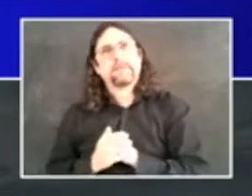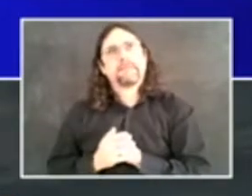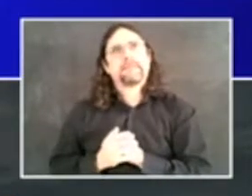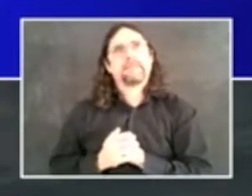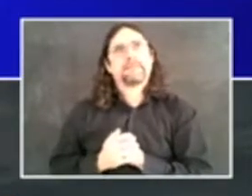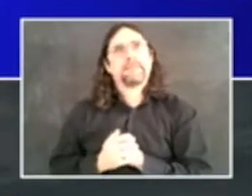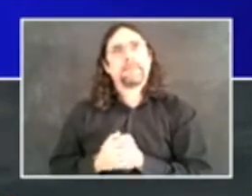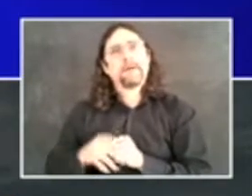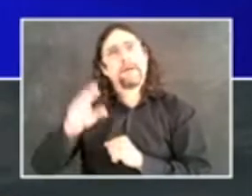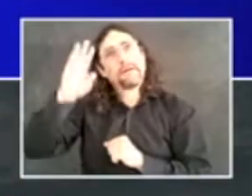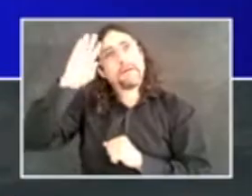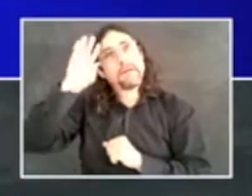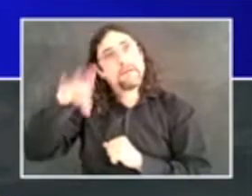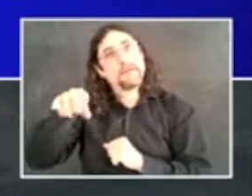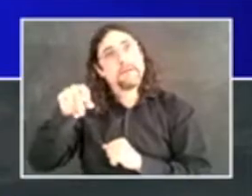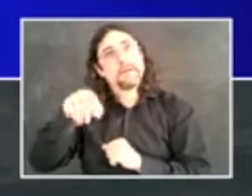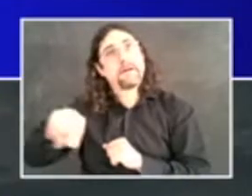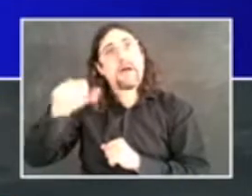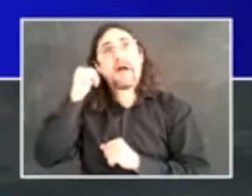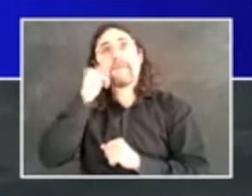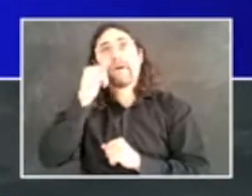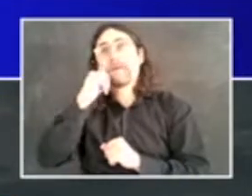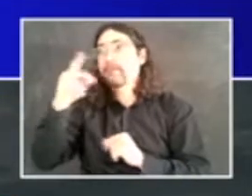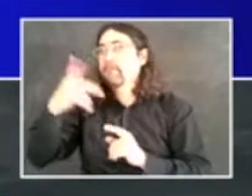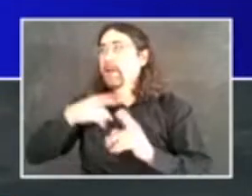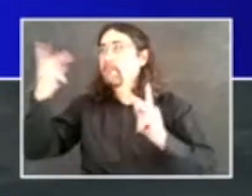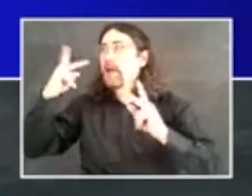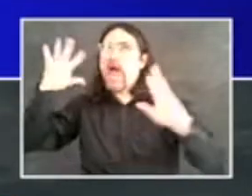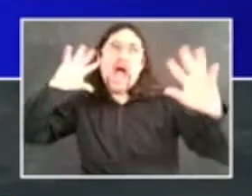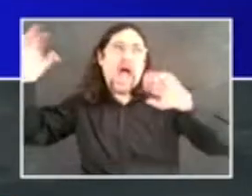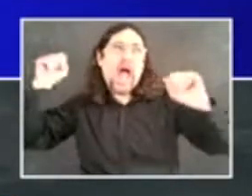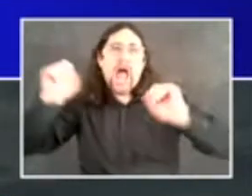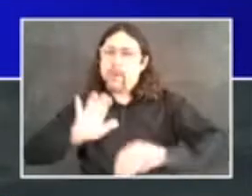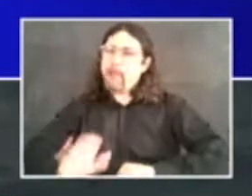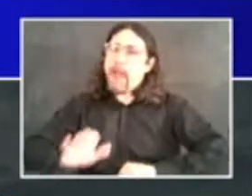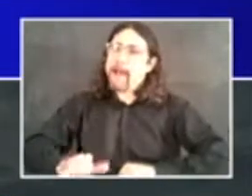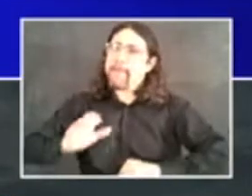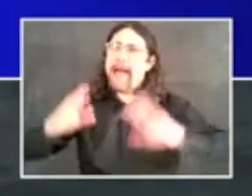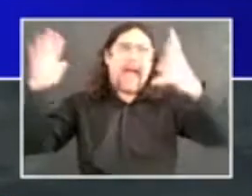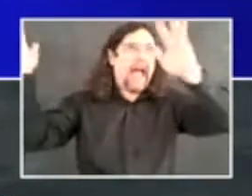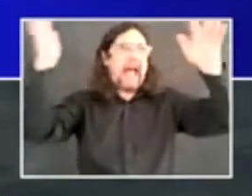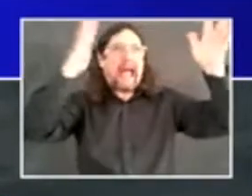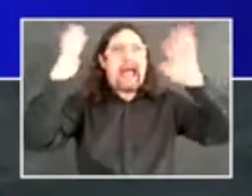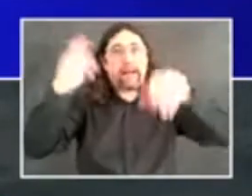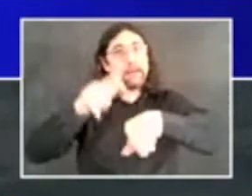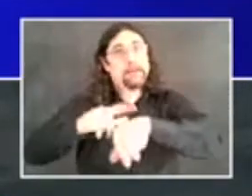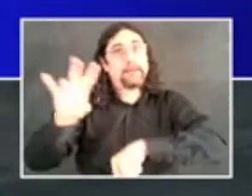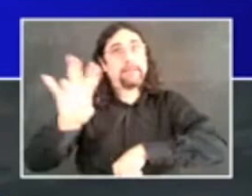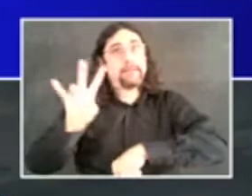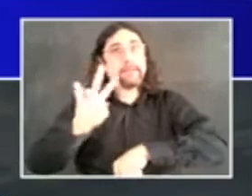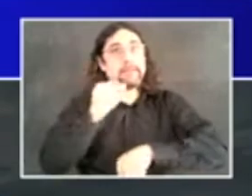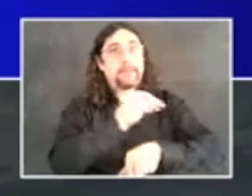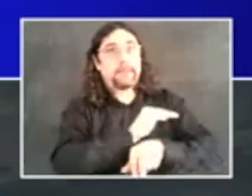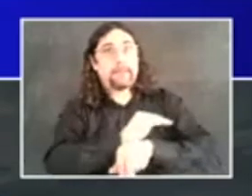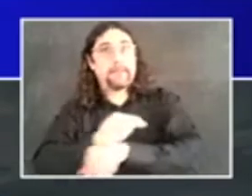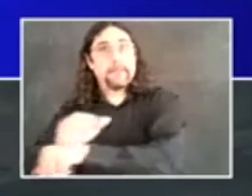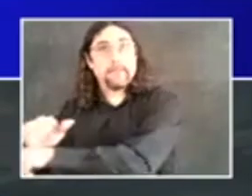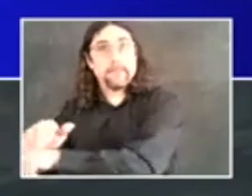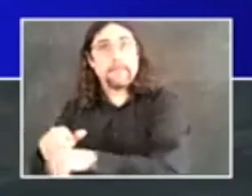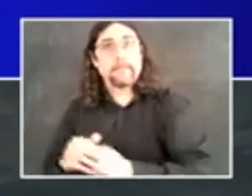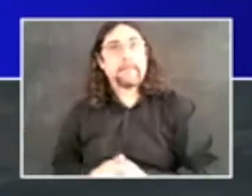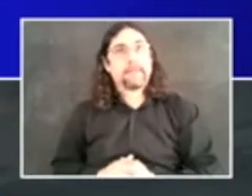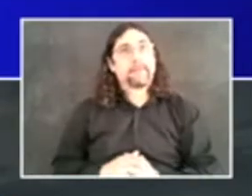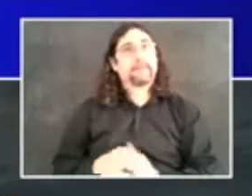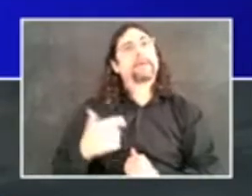heroes. I went to Interfaith Hospital in Brooklyn, a wonderful institution. Earlier in